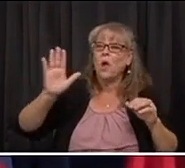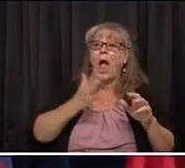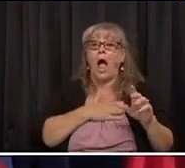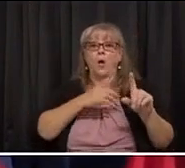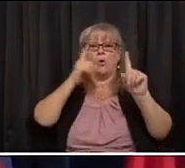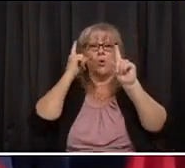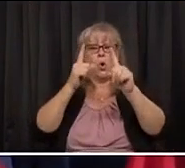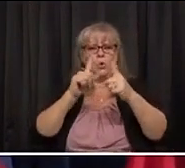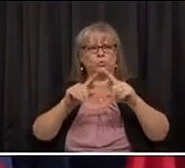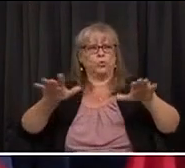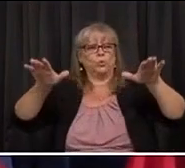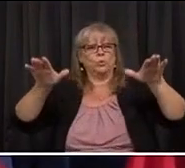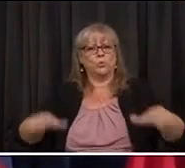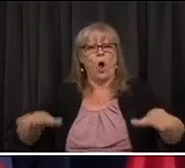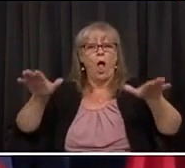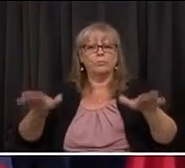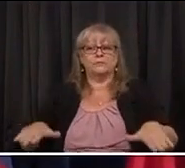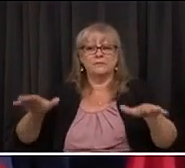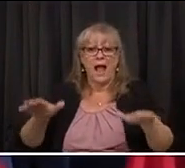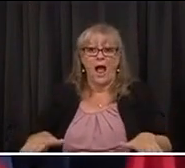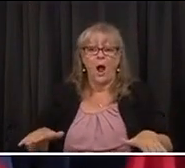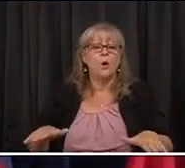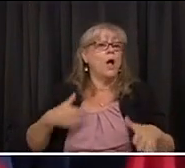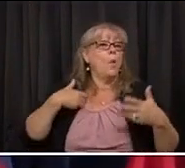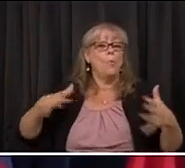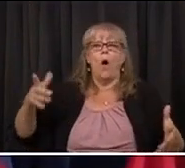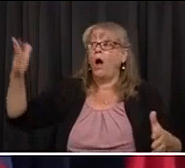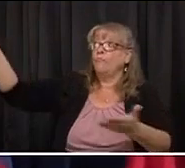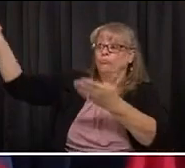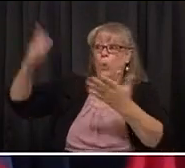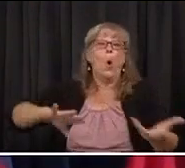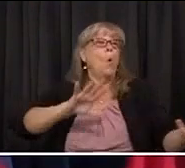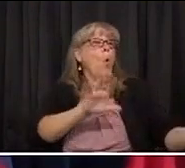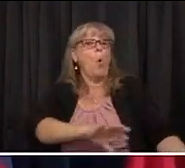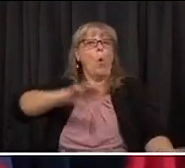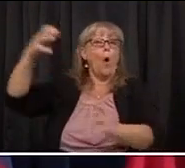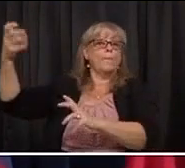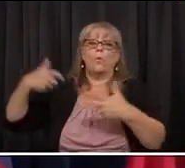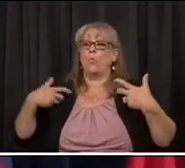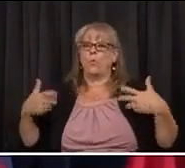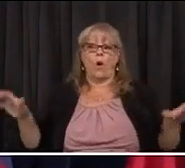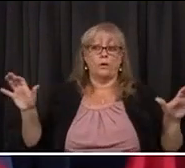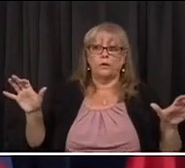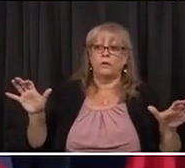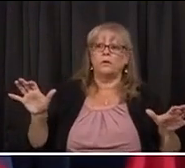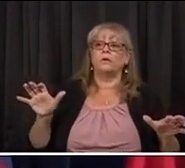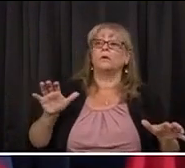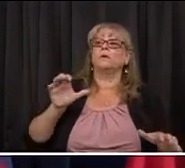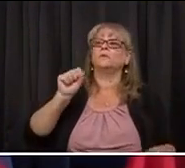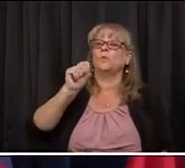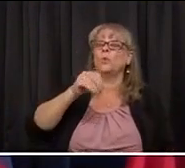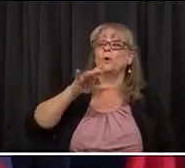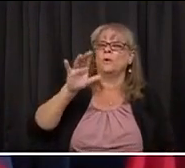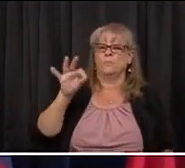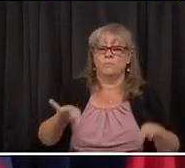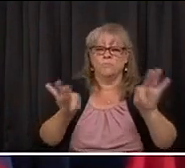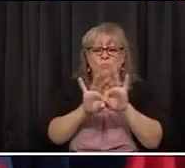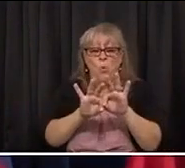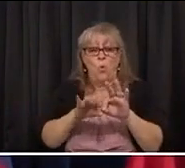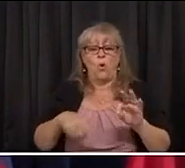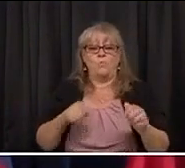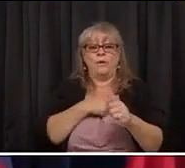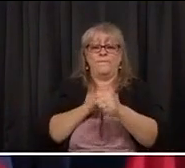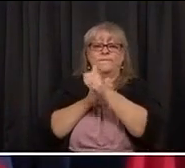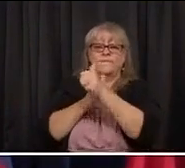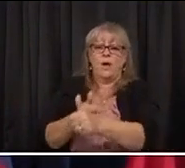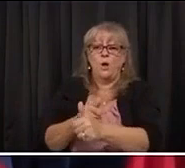disorder. We want people to respect the law. We don't want people to be chaotic and violate